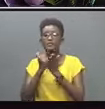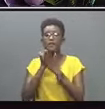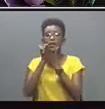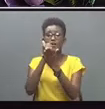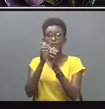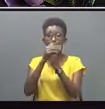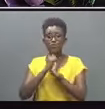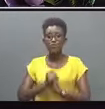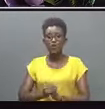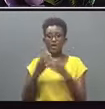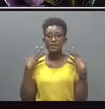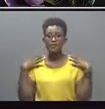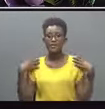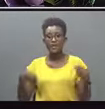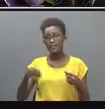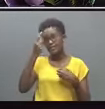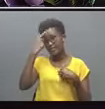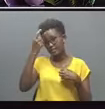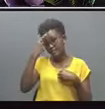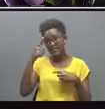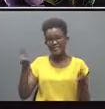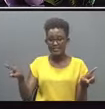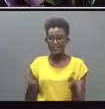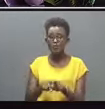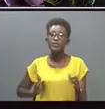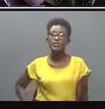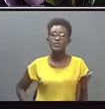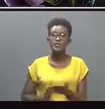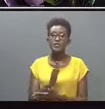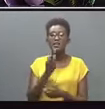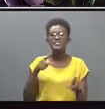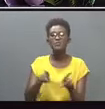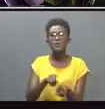the children of God. And